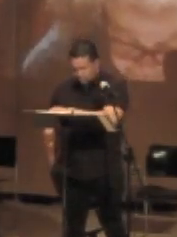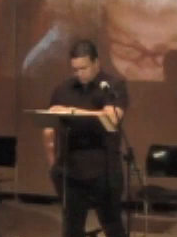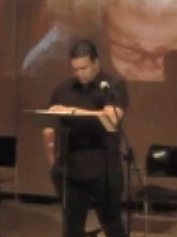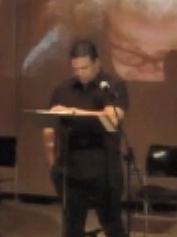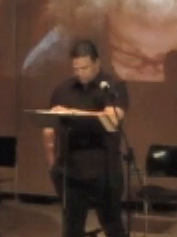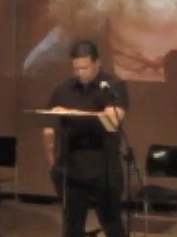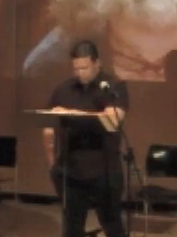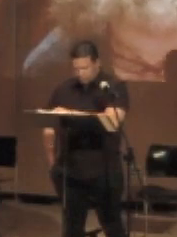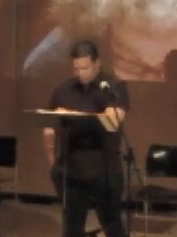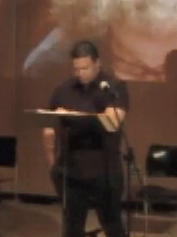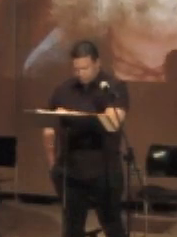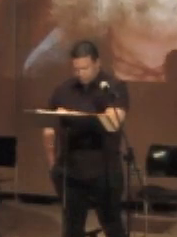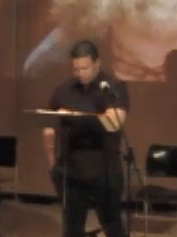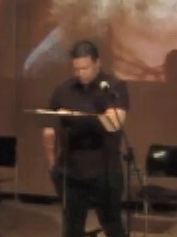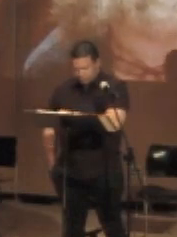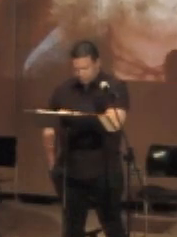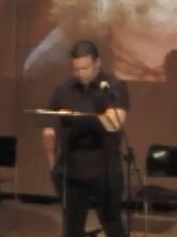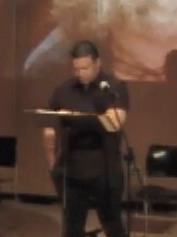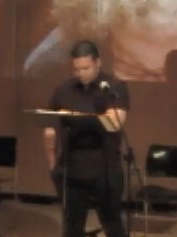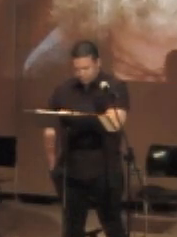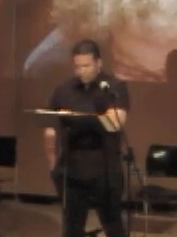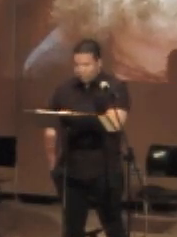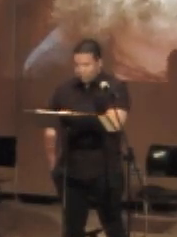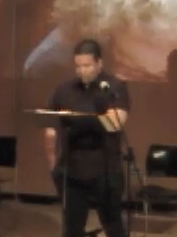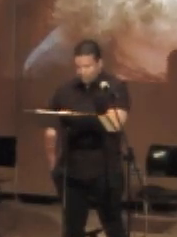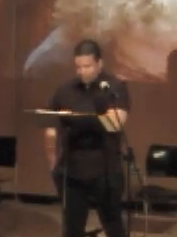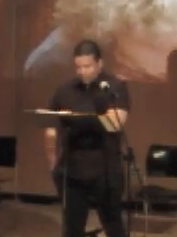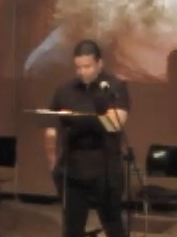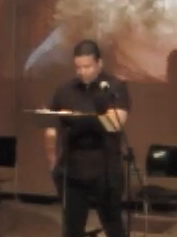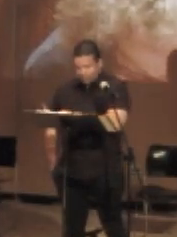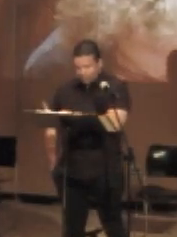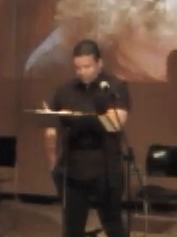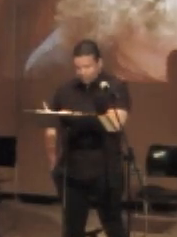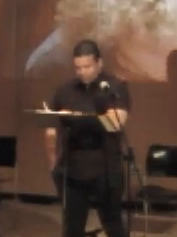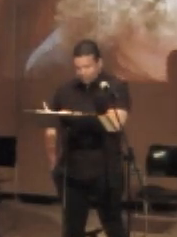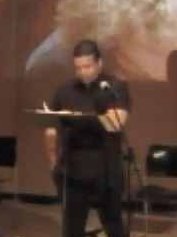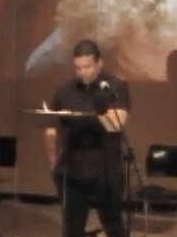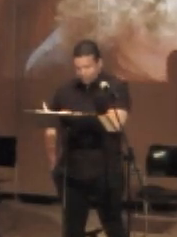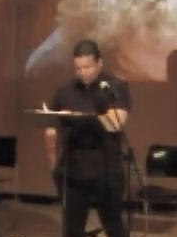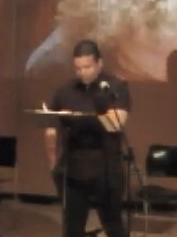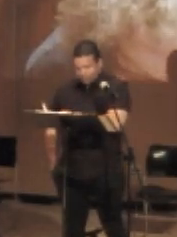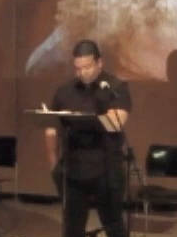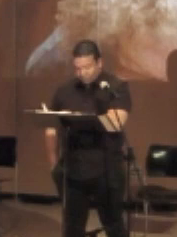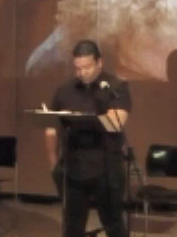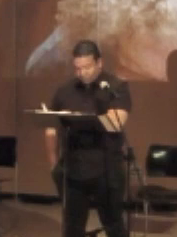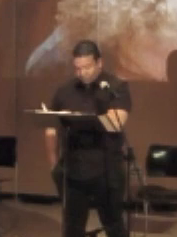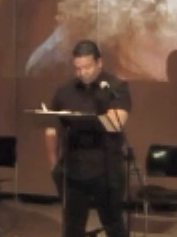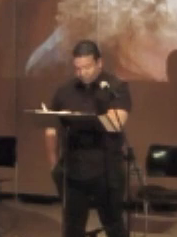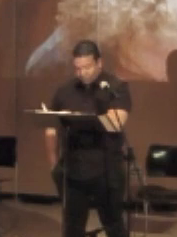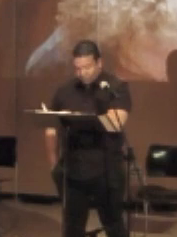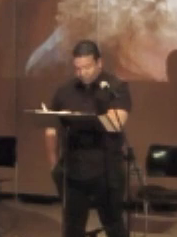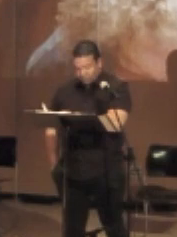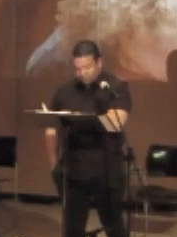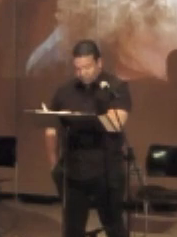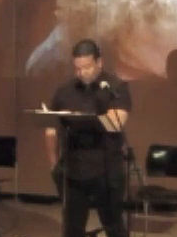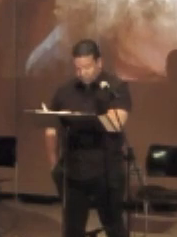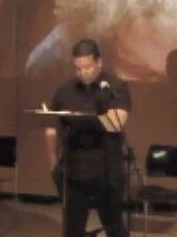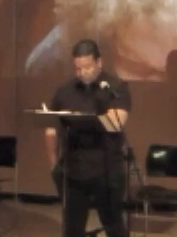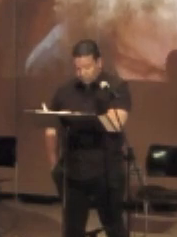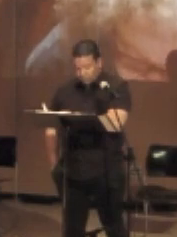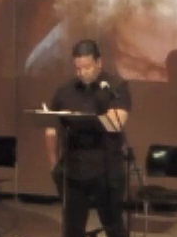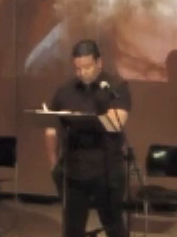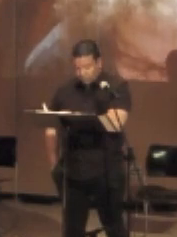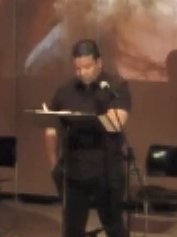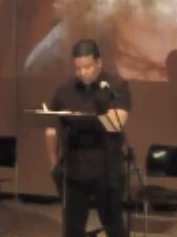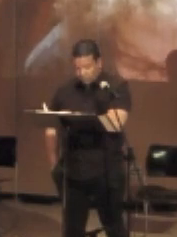yeah and you know I don't think I told you yeah it's her 60th birthday today no no you didn't tell me that she